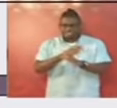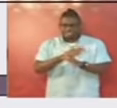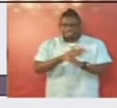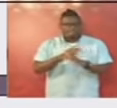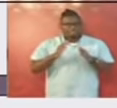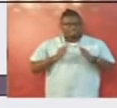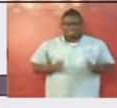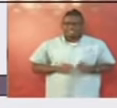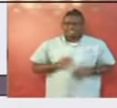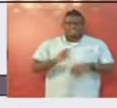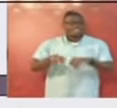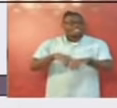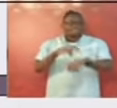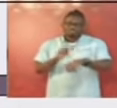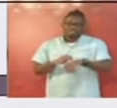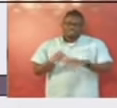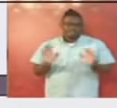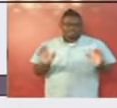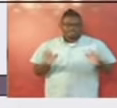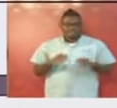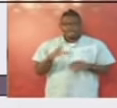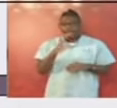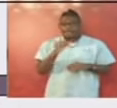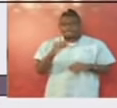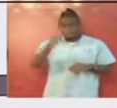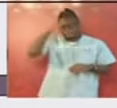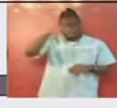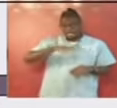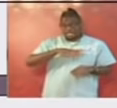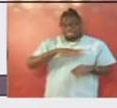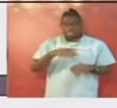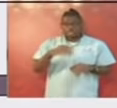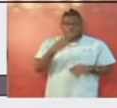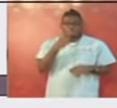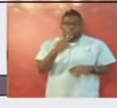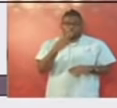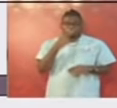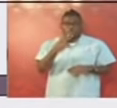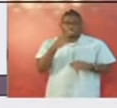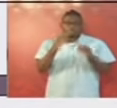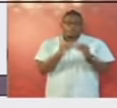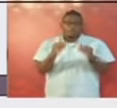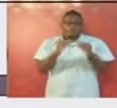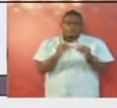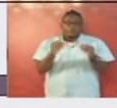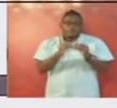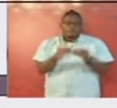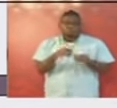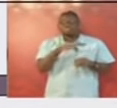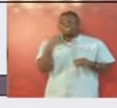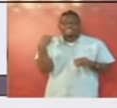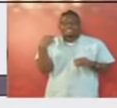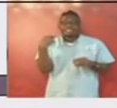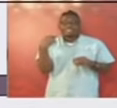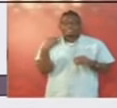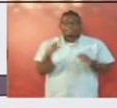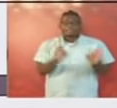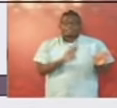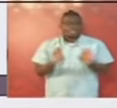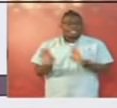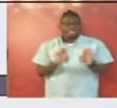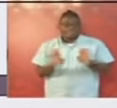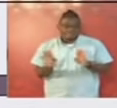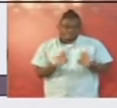more likely to smoke and are perhaps more likely to have risky behaviors. Some of them don't even want to wear their masks, and that, of course, may